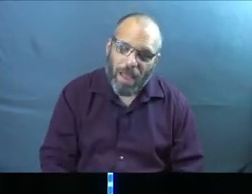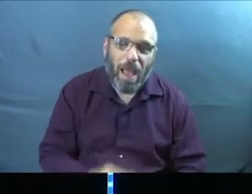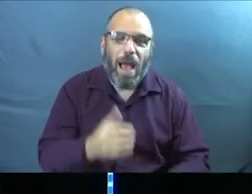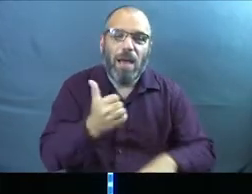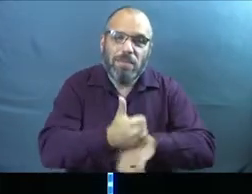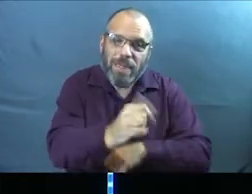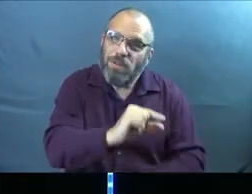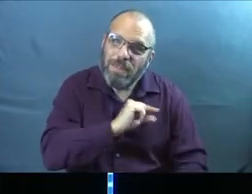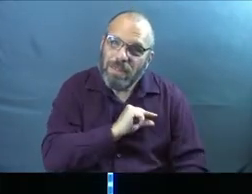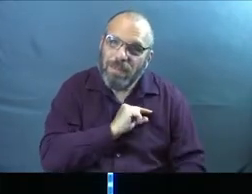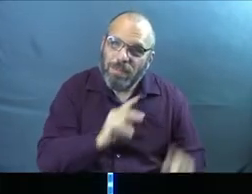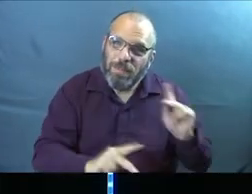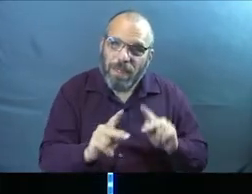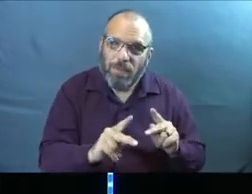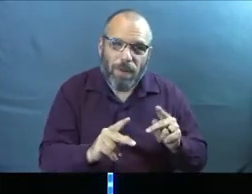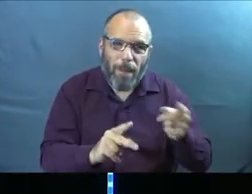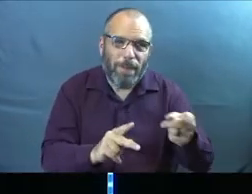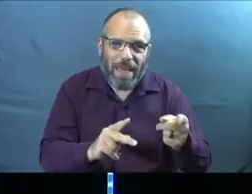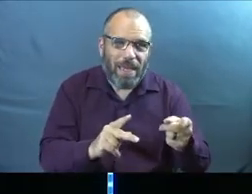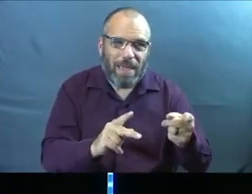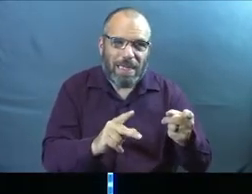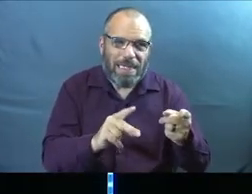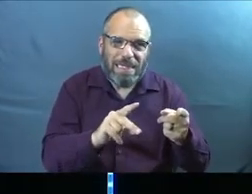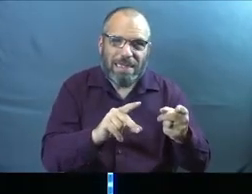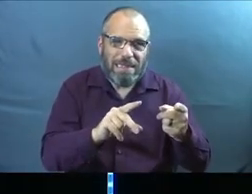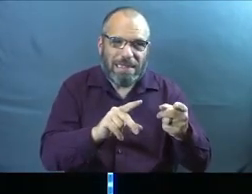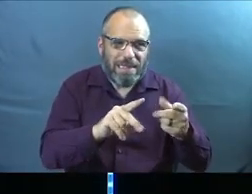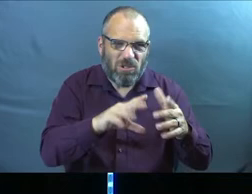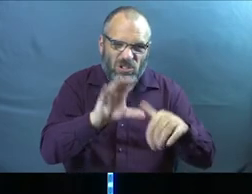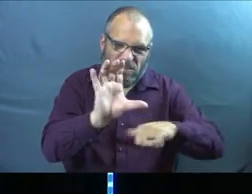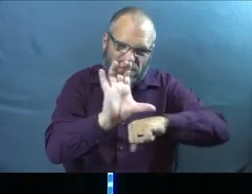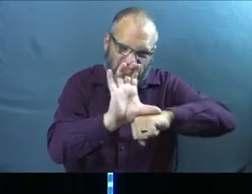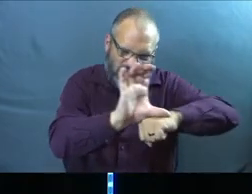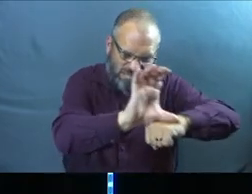Guilting people drives them right down into the sand.